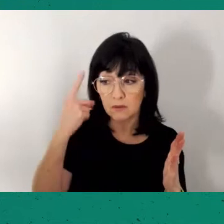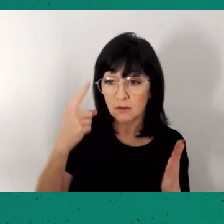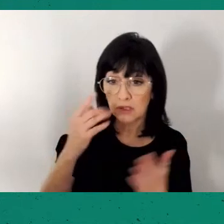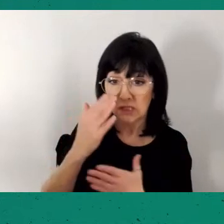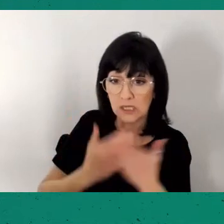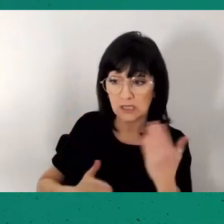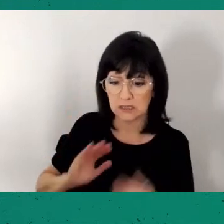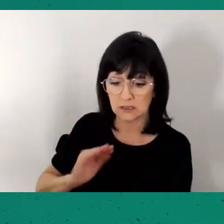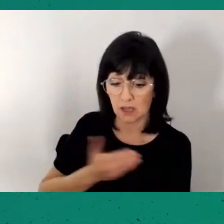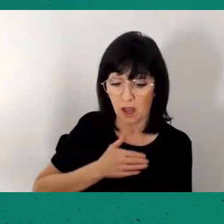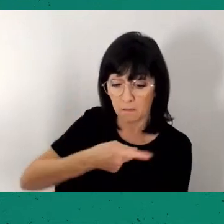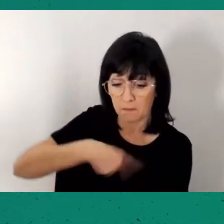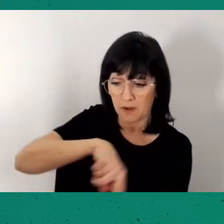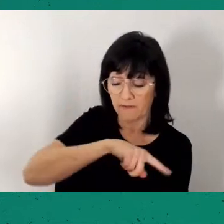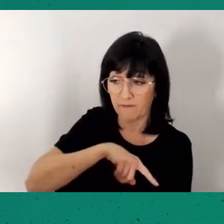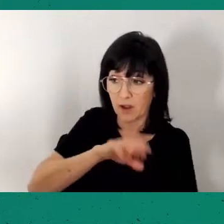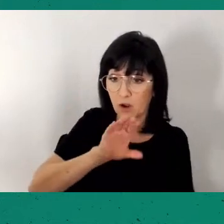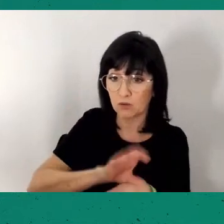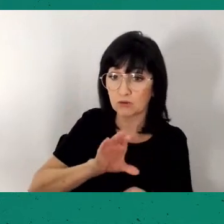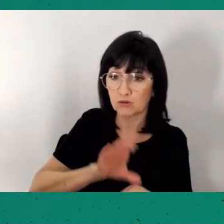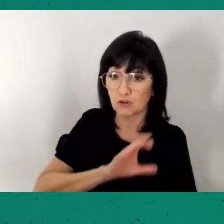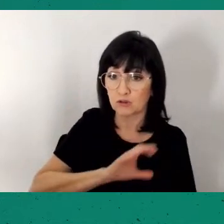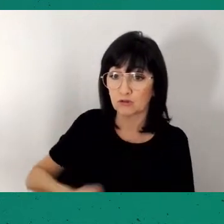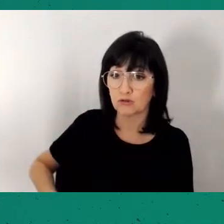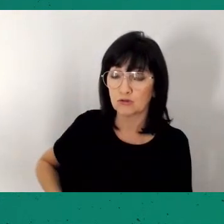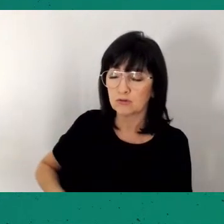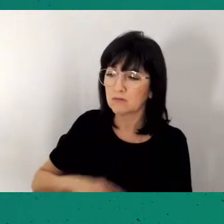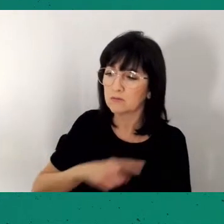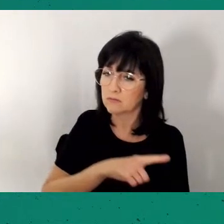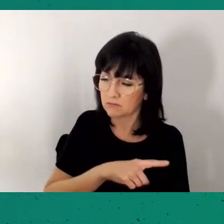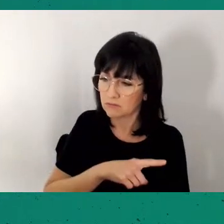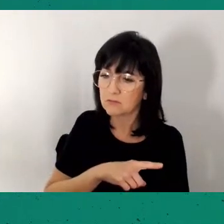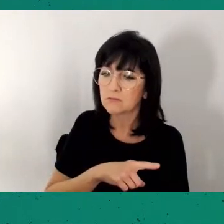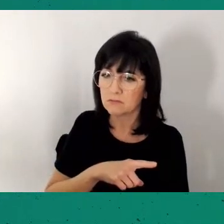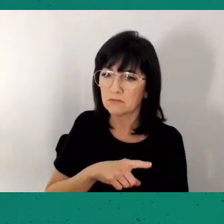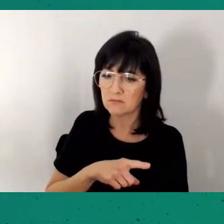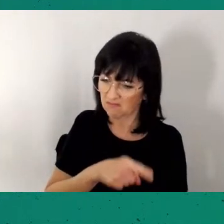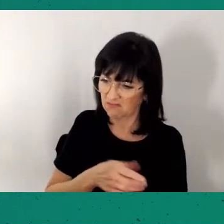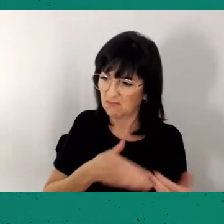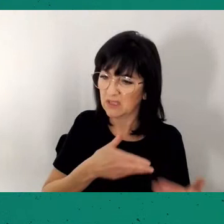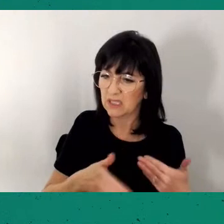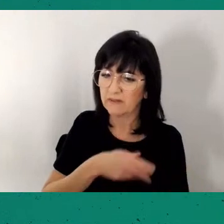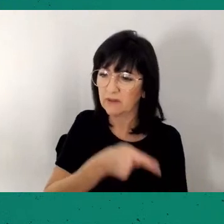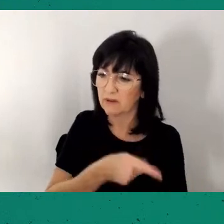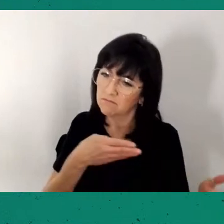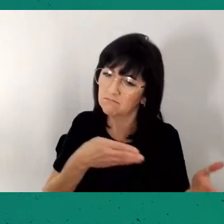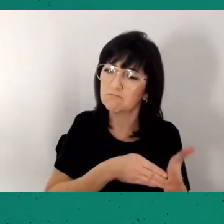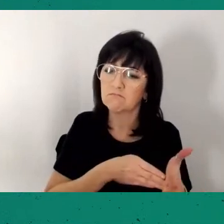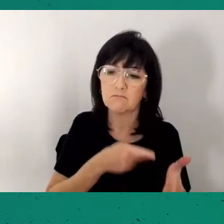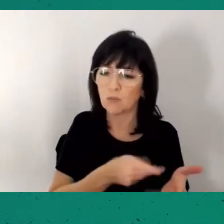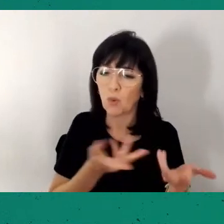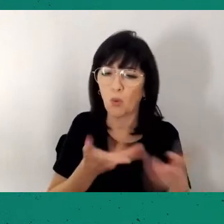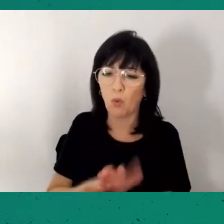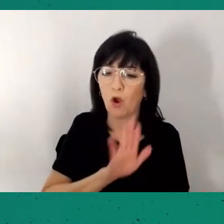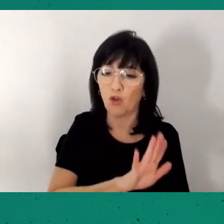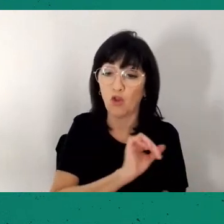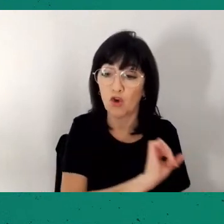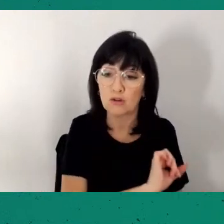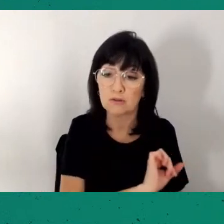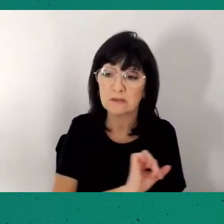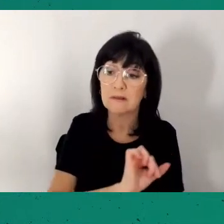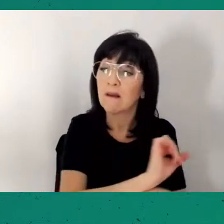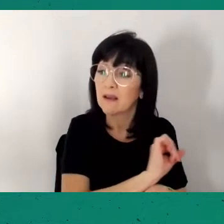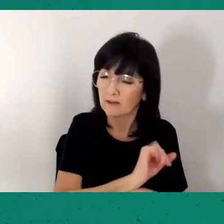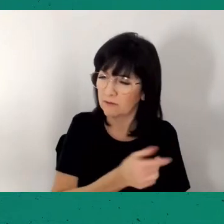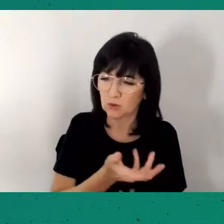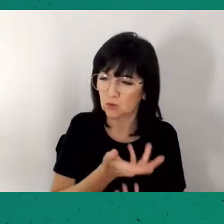otherwise well-inclined Christians are strongly prejudiced against their slaves being instructed. And I sincerely